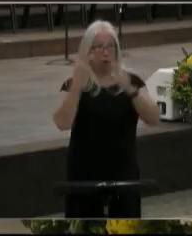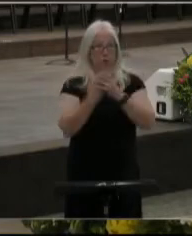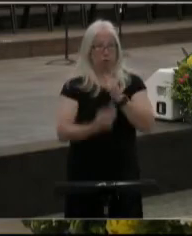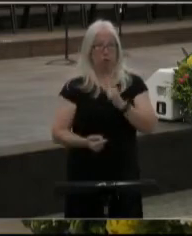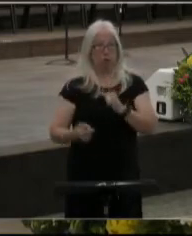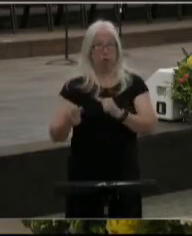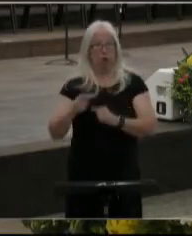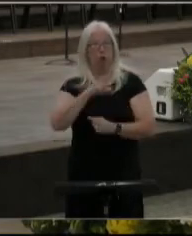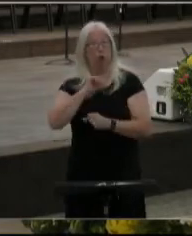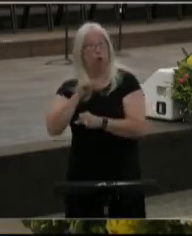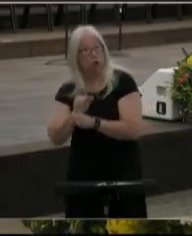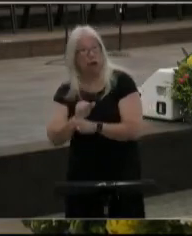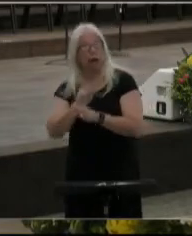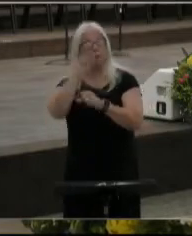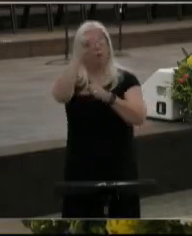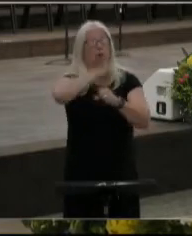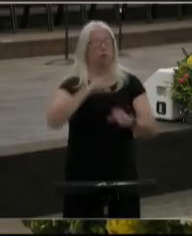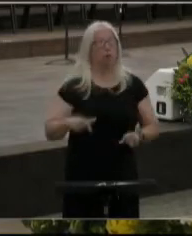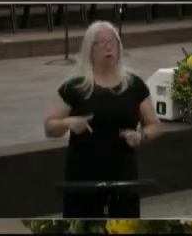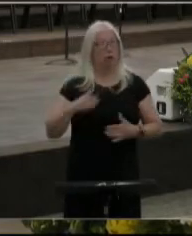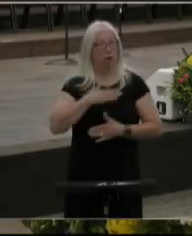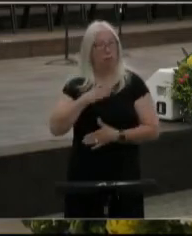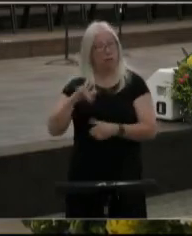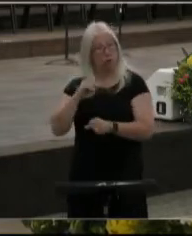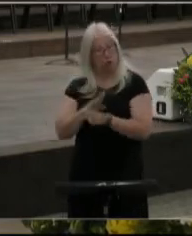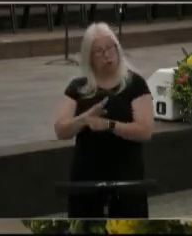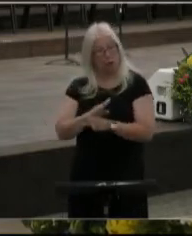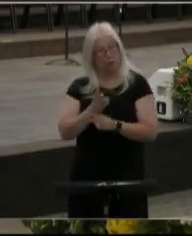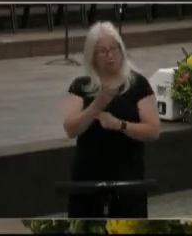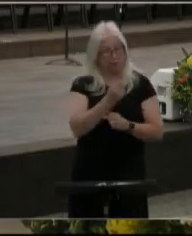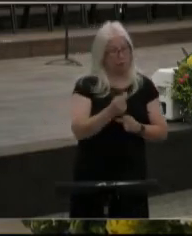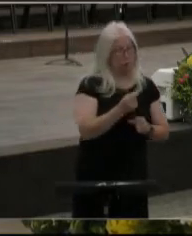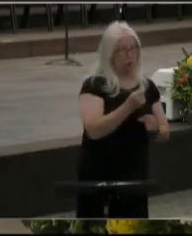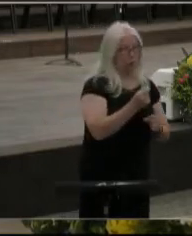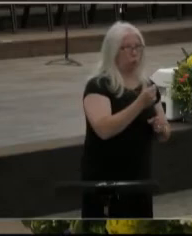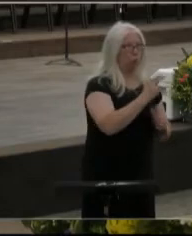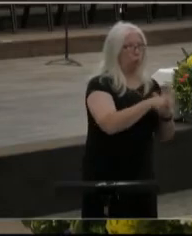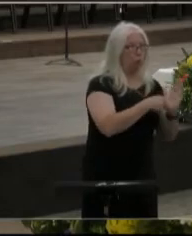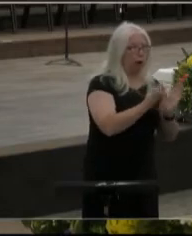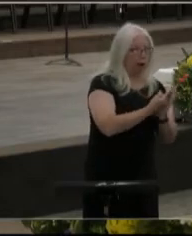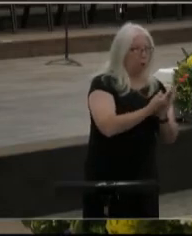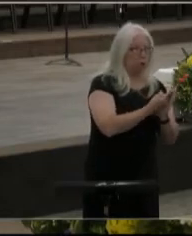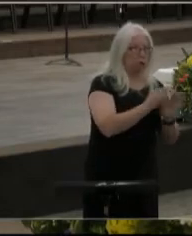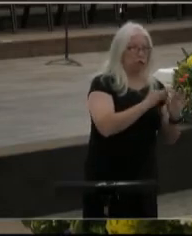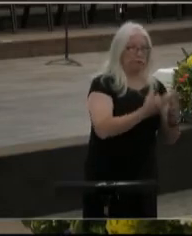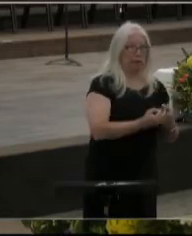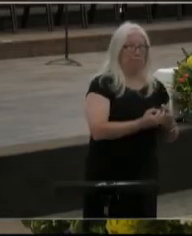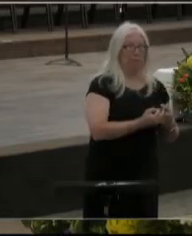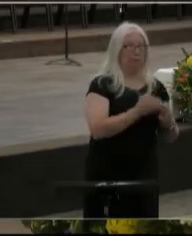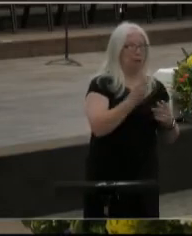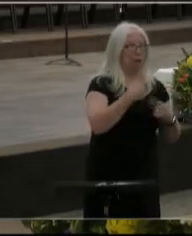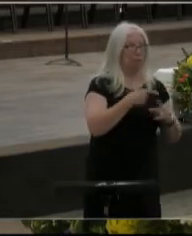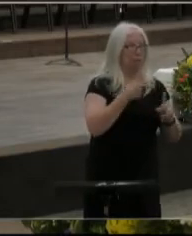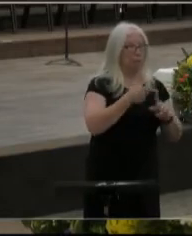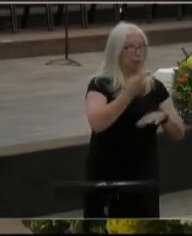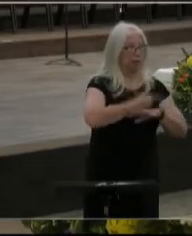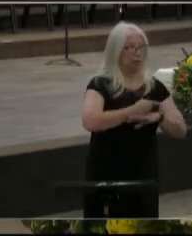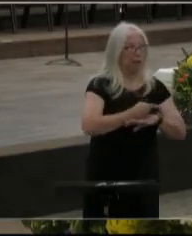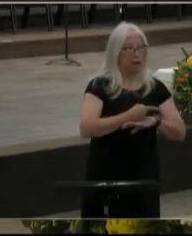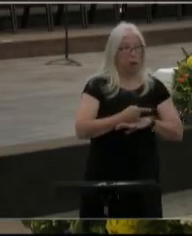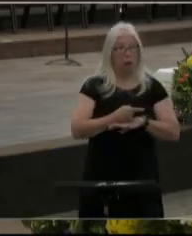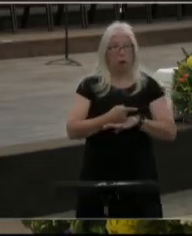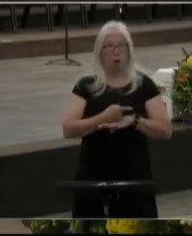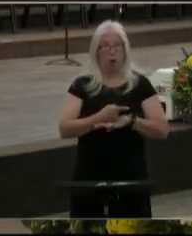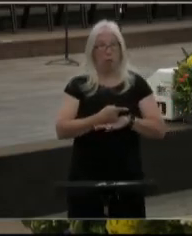two? Long hours and total commitment to the job means few hours and little commitment to your family. And there's going to come a point in day that we've traded